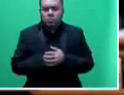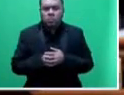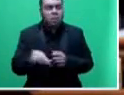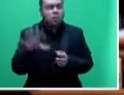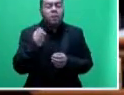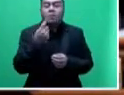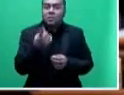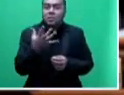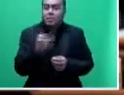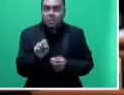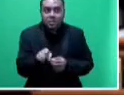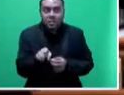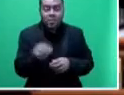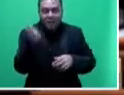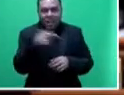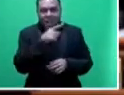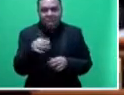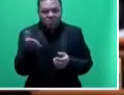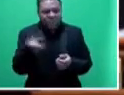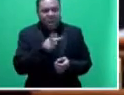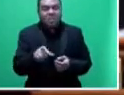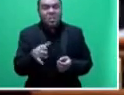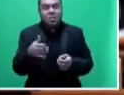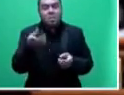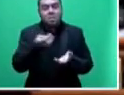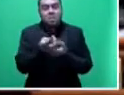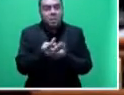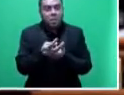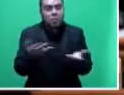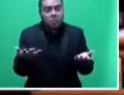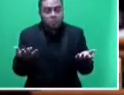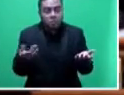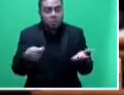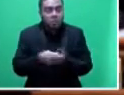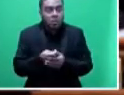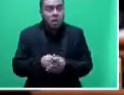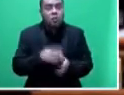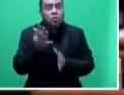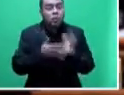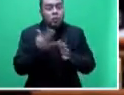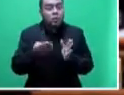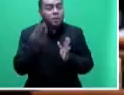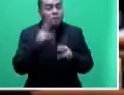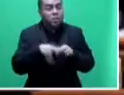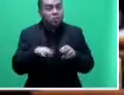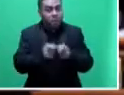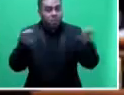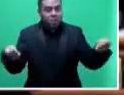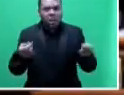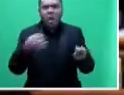actually suggested that we cut the salaries of thousands of civil servants. A story in Fiji Times quoted Honourable Biman Prasad asking